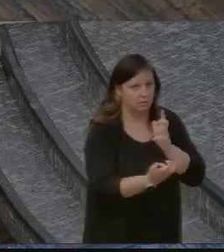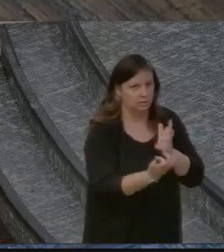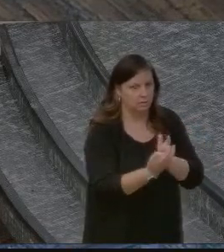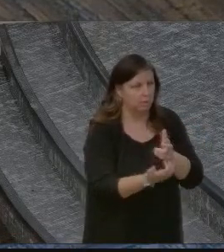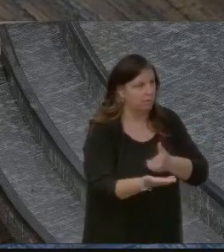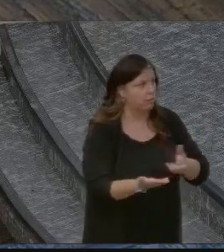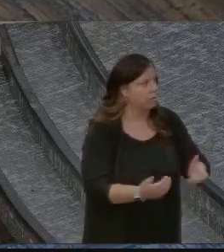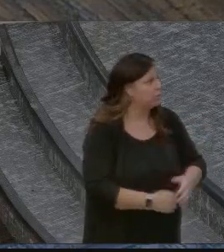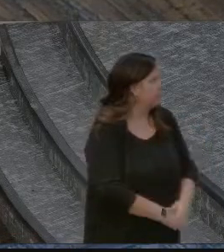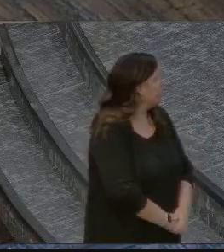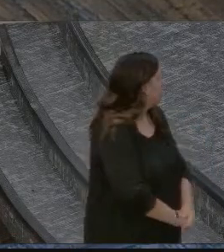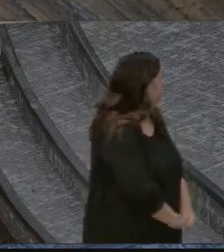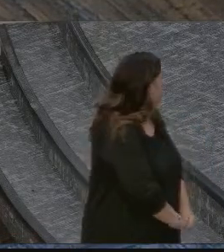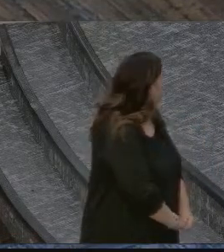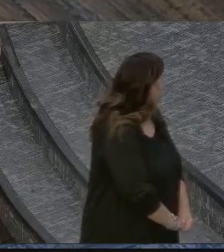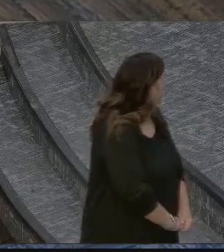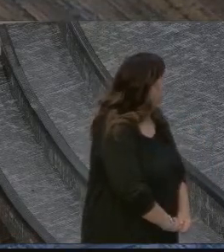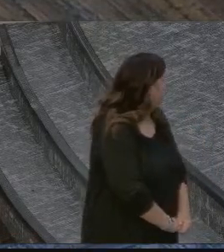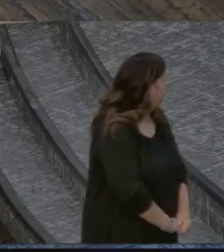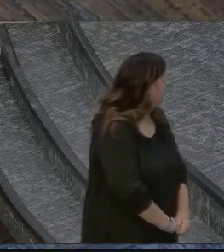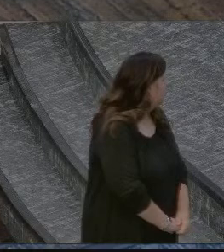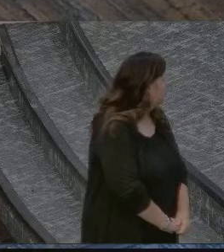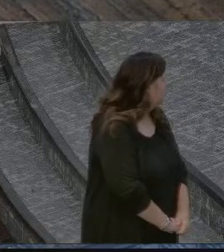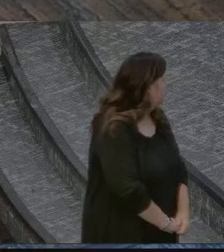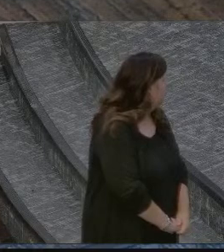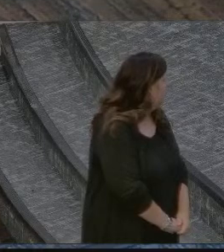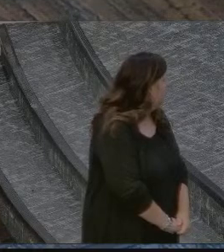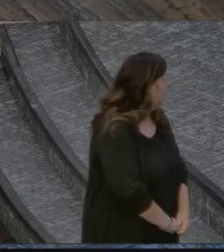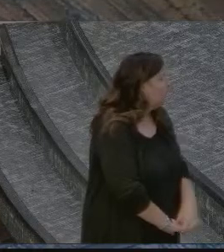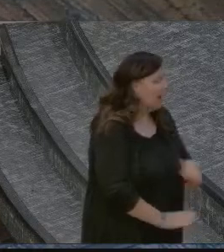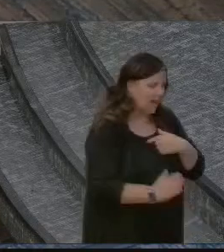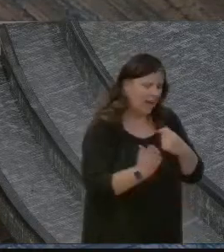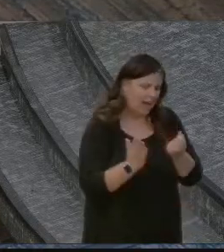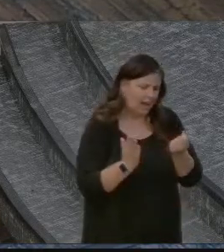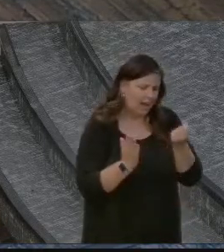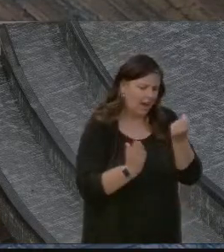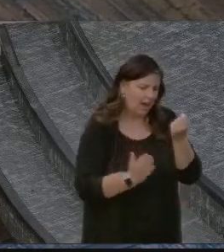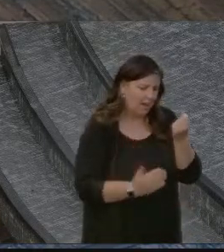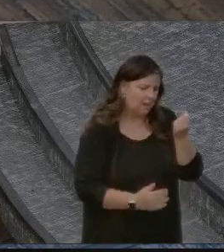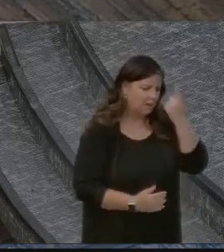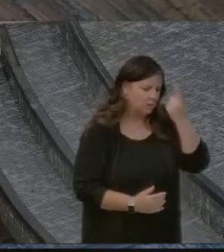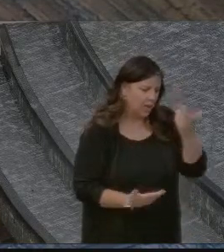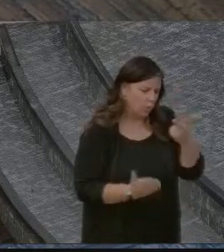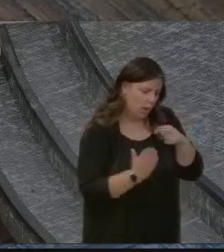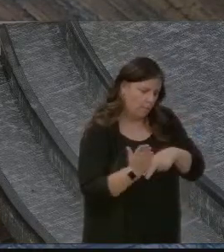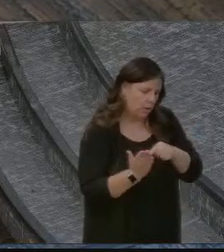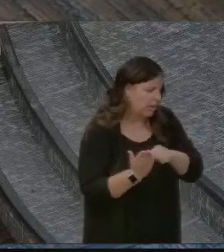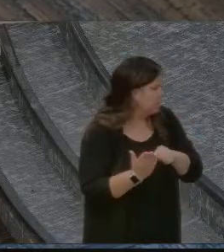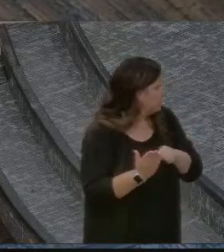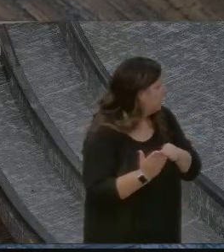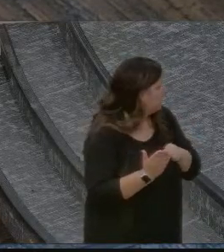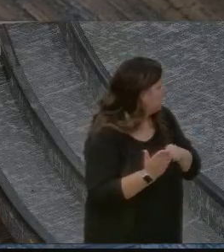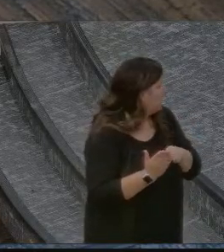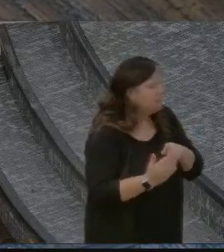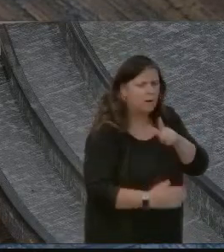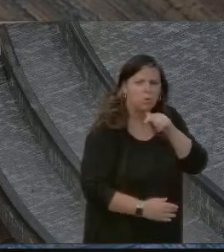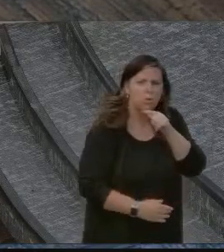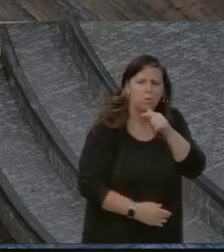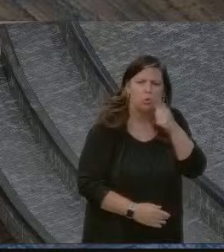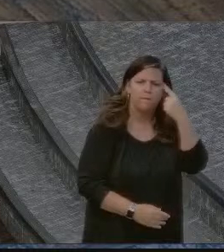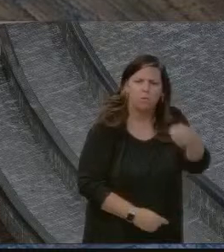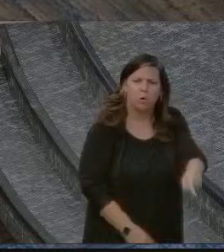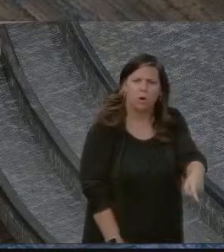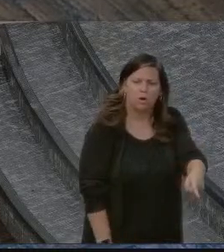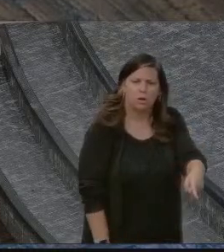I don't understand that one. I mean, I understand what I'm reading, but is that, who is this for?